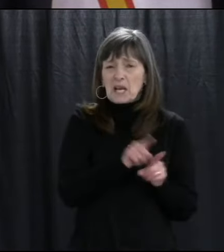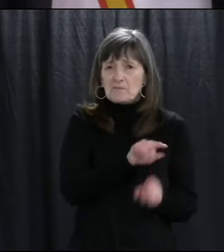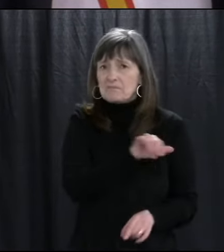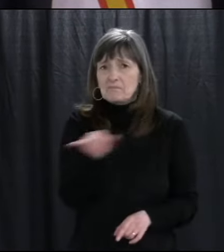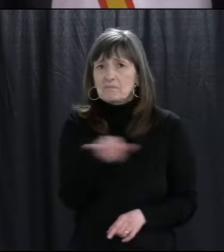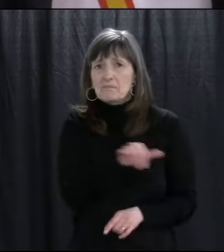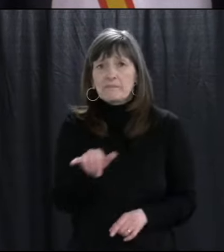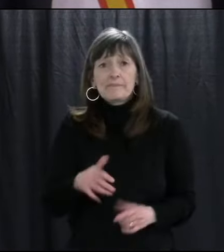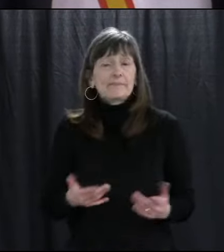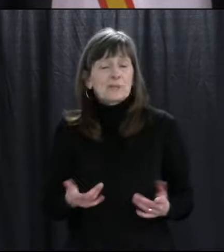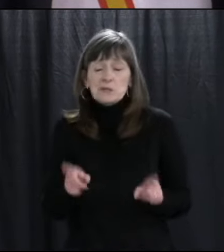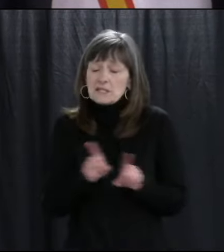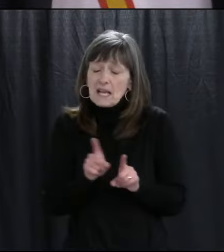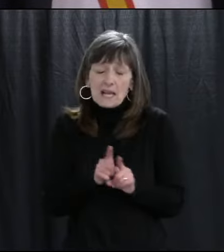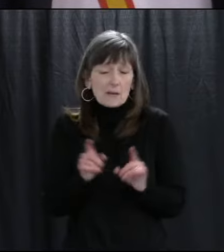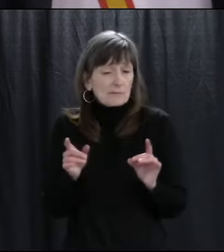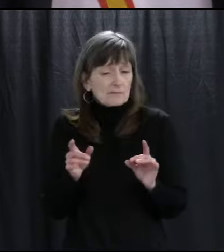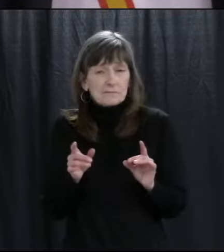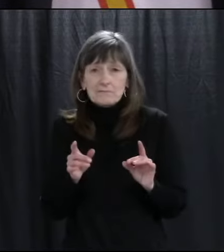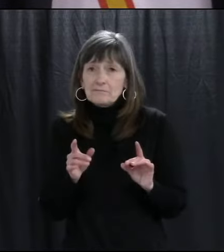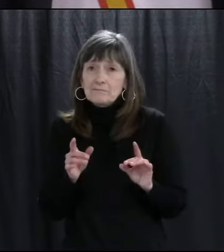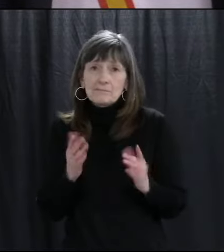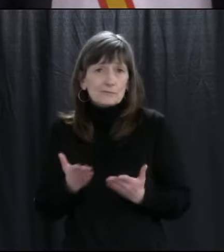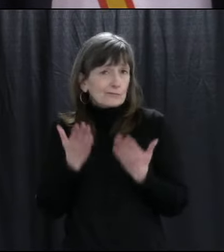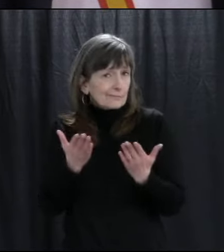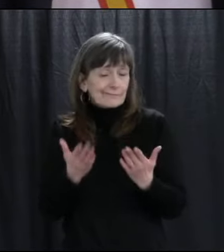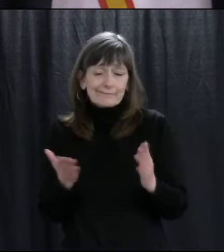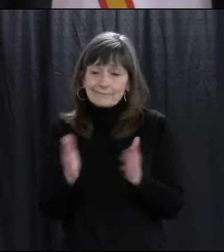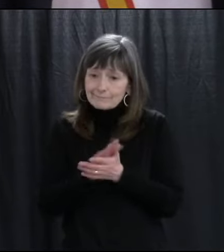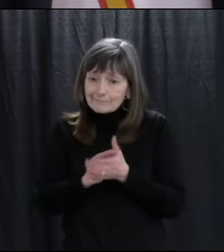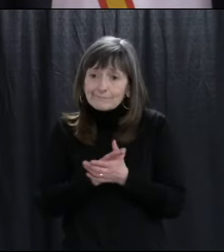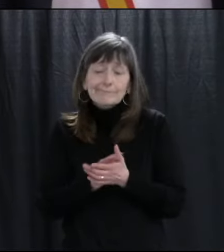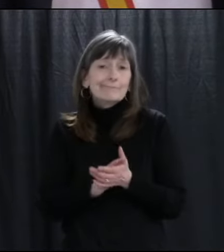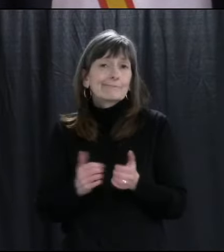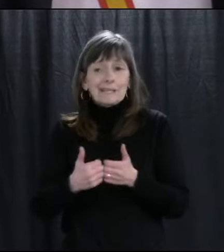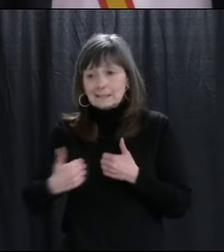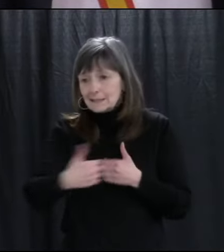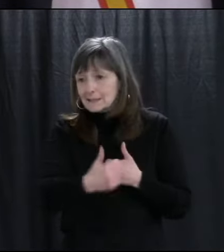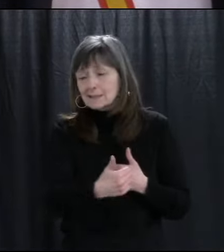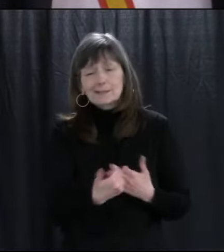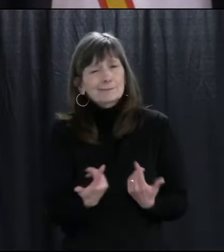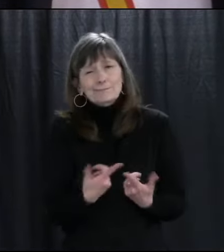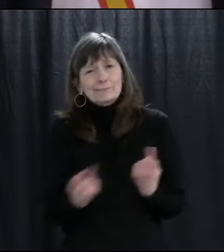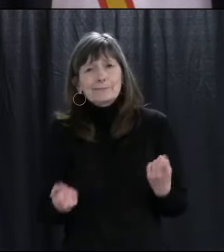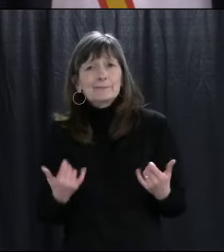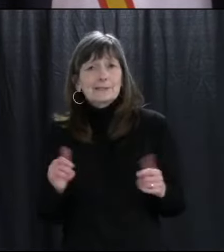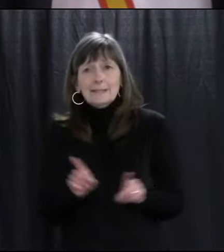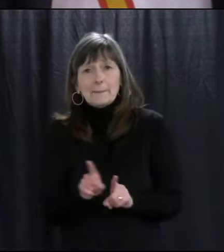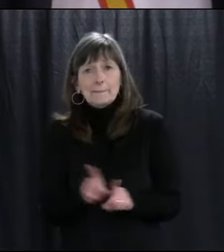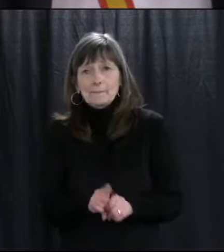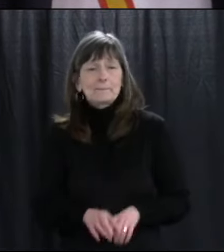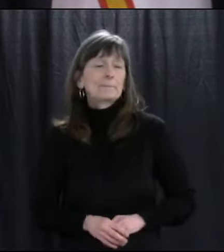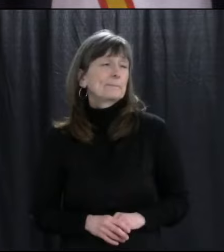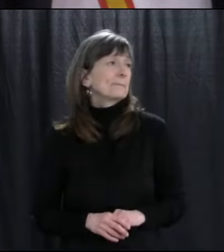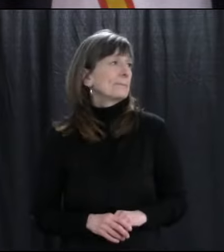Just to wash your hands well, make sure you maintain social distancing, those sorts of things.